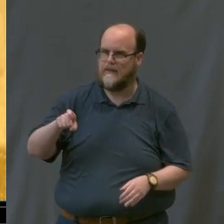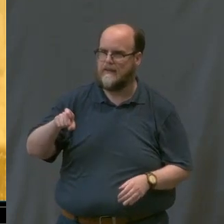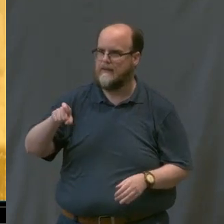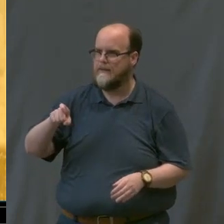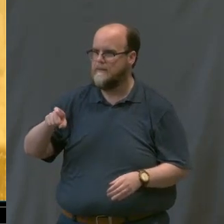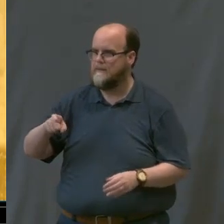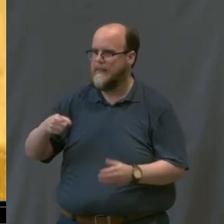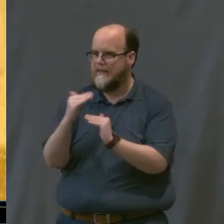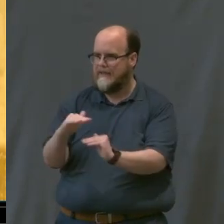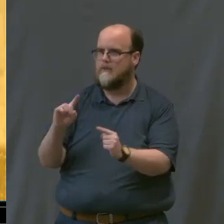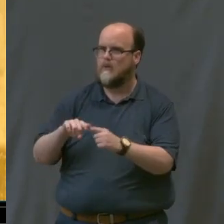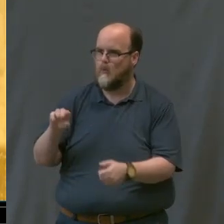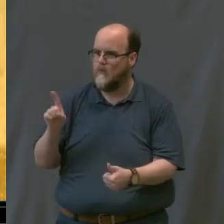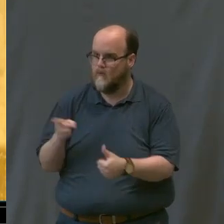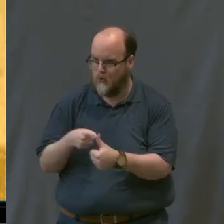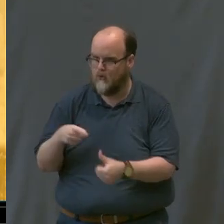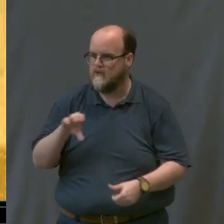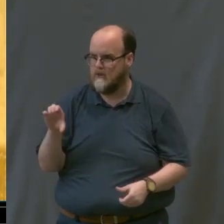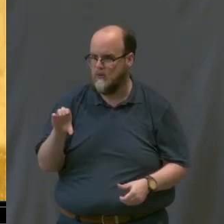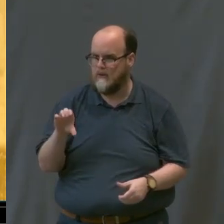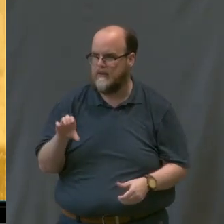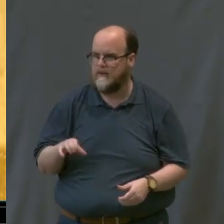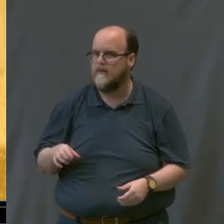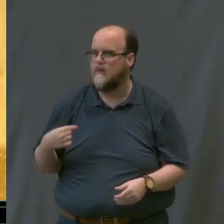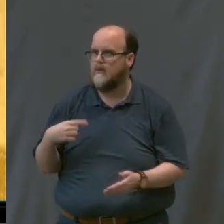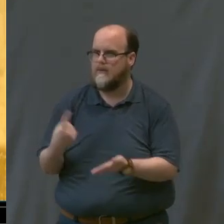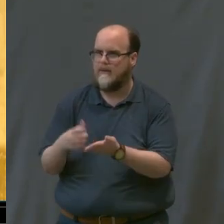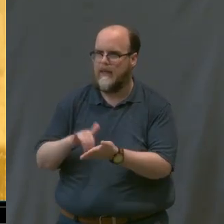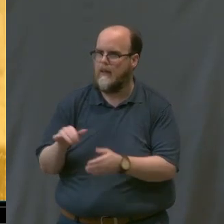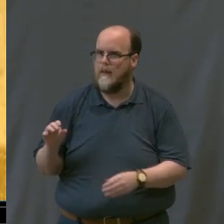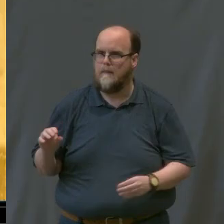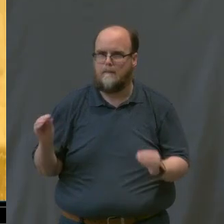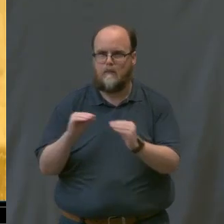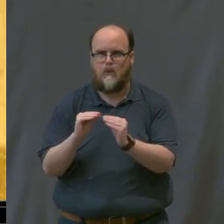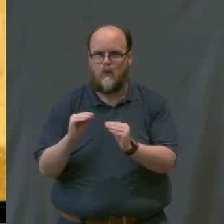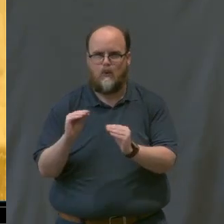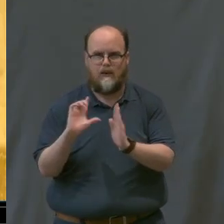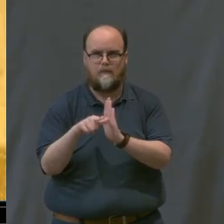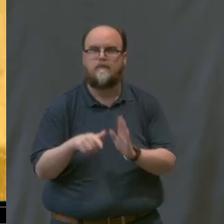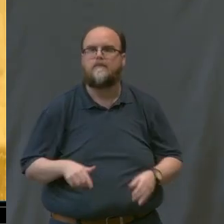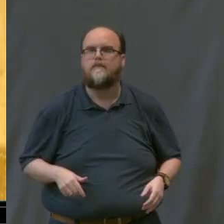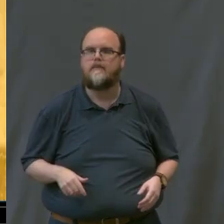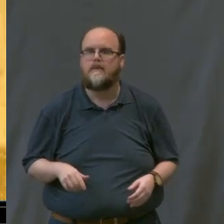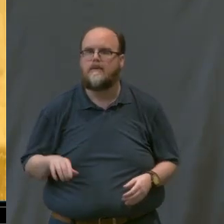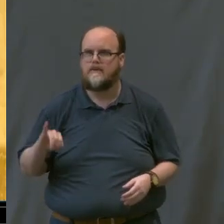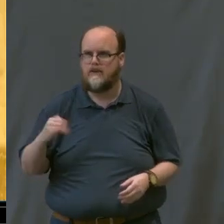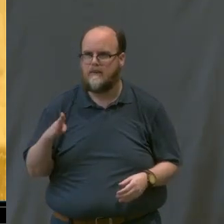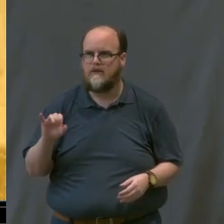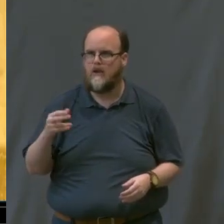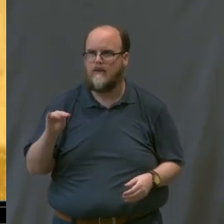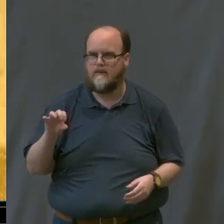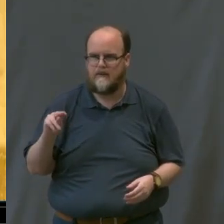much confined to the first century. And we'll be discussing that more here in a minute. Brother J.B. Johnson and I